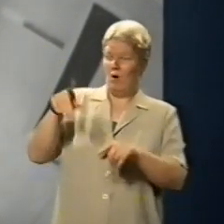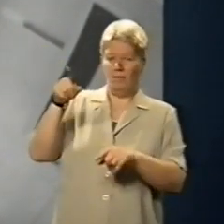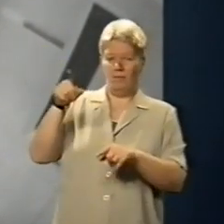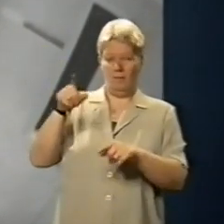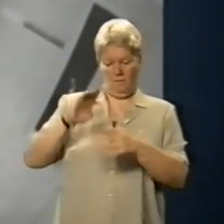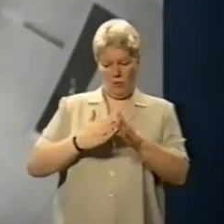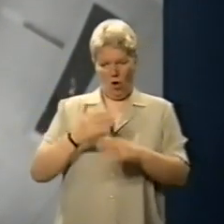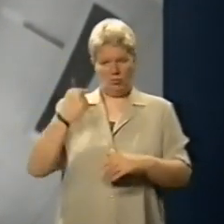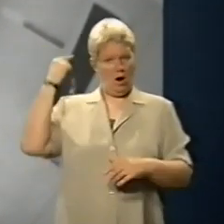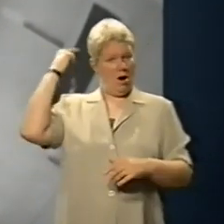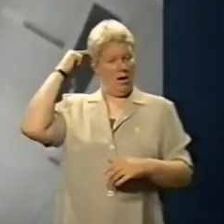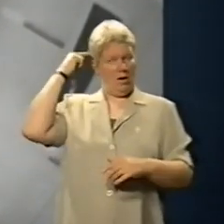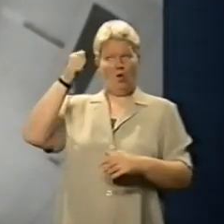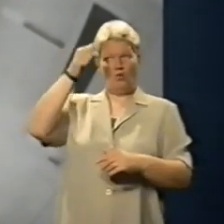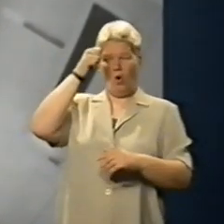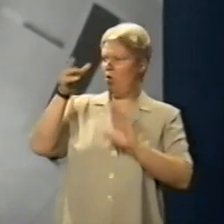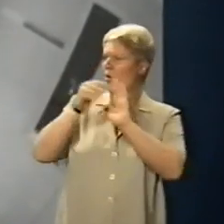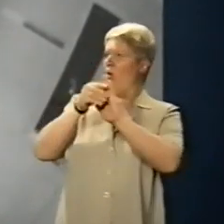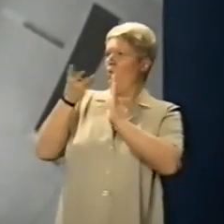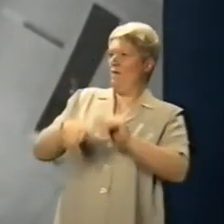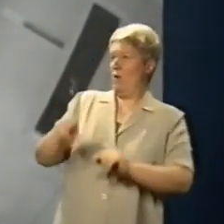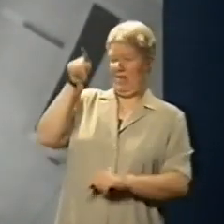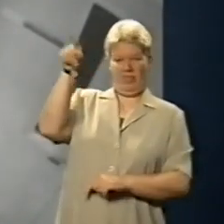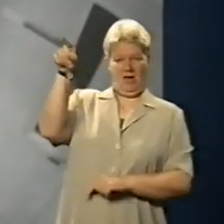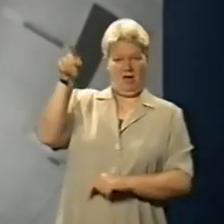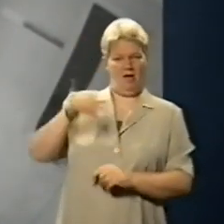enough information for us to pinpoint its source.